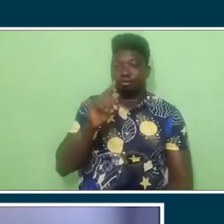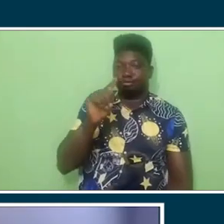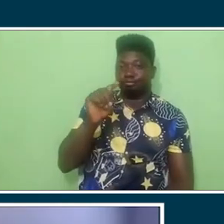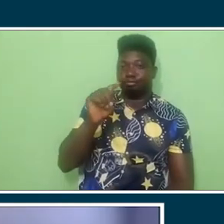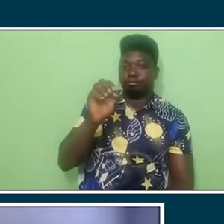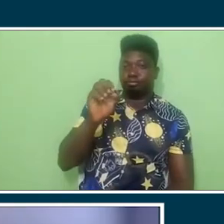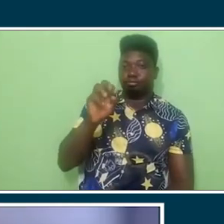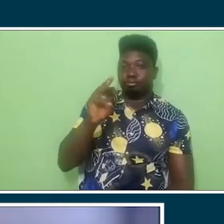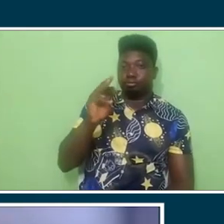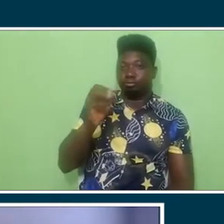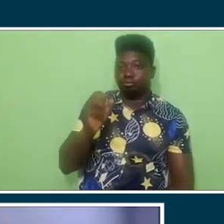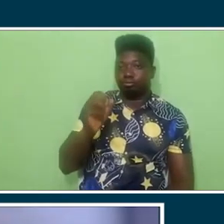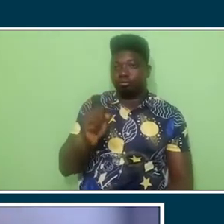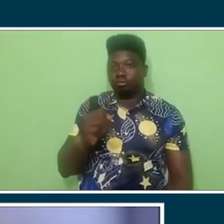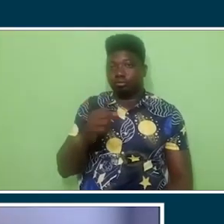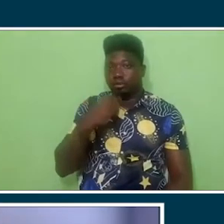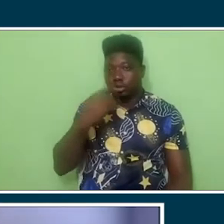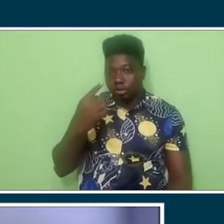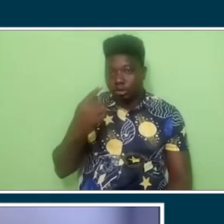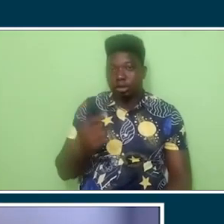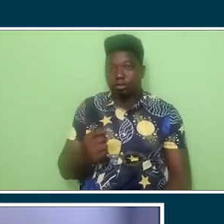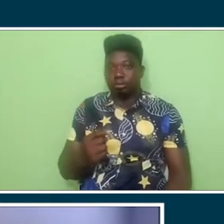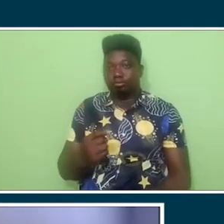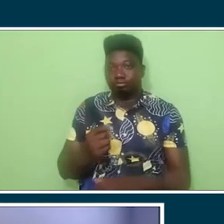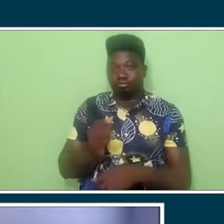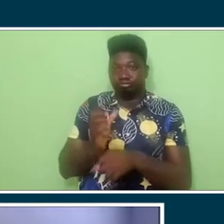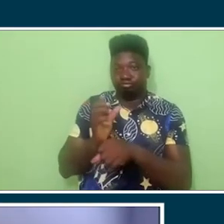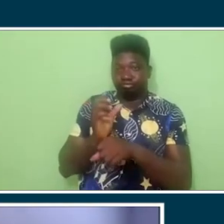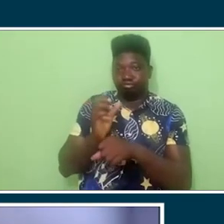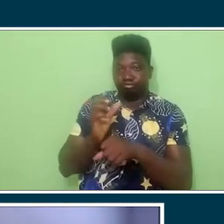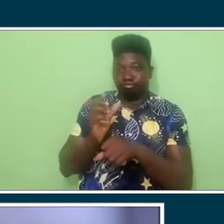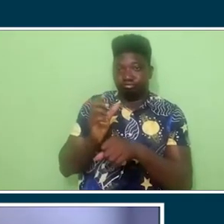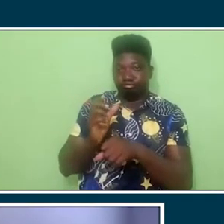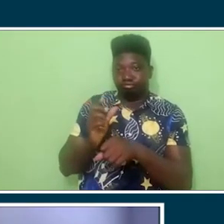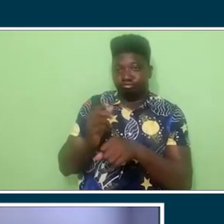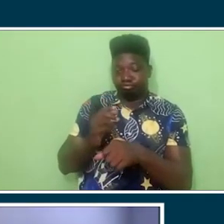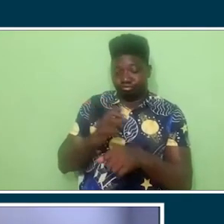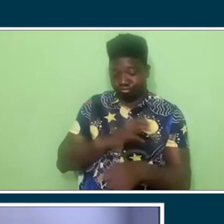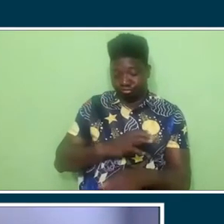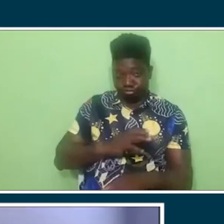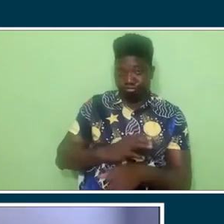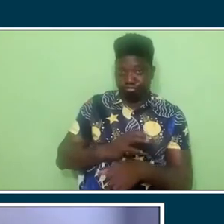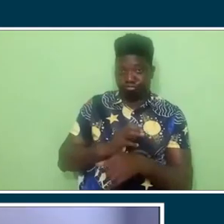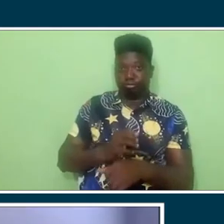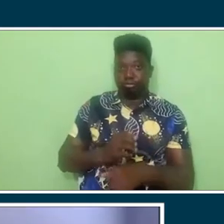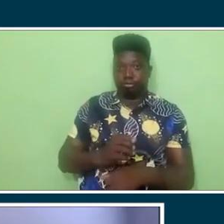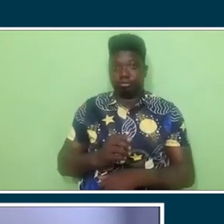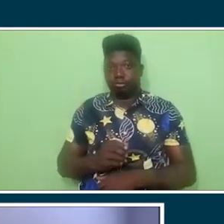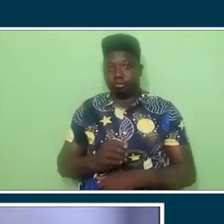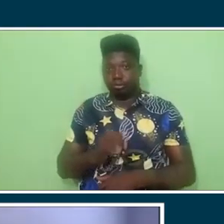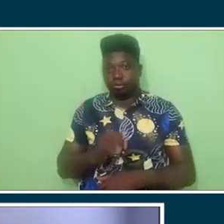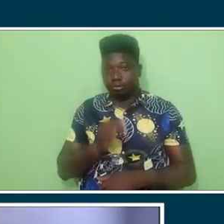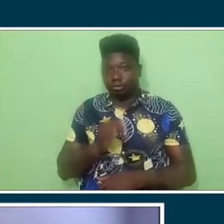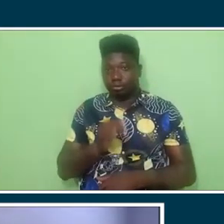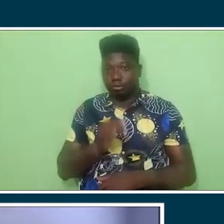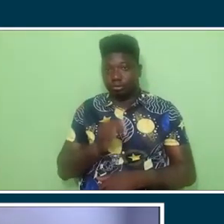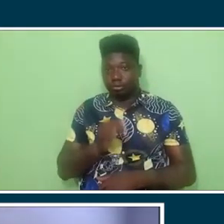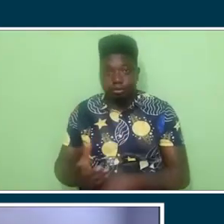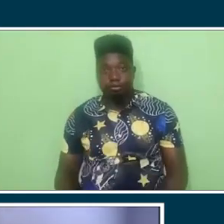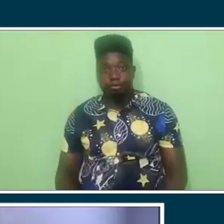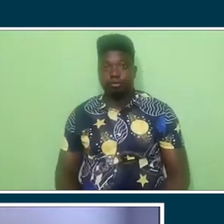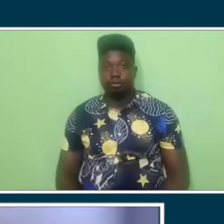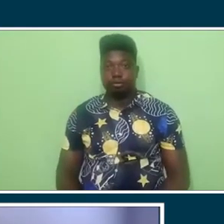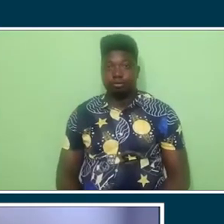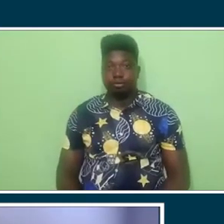I think that it's deeply linked to that habit. Um, and I use the